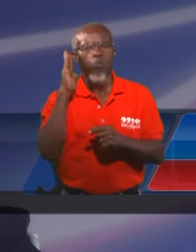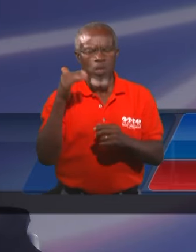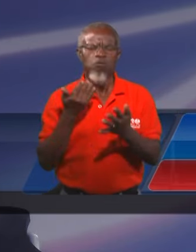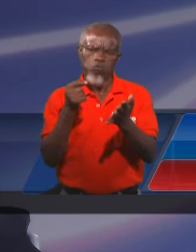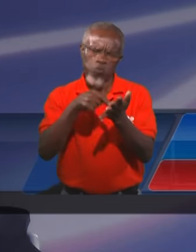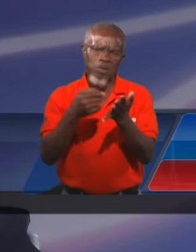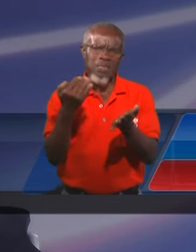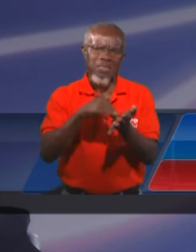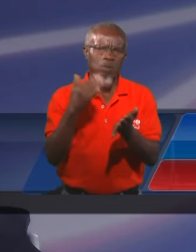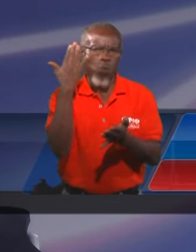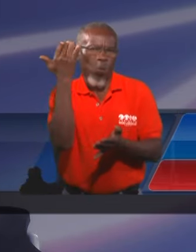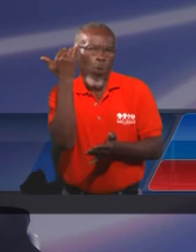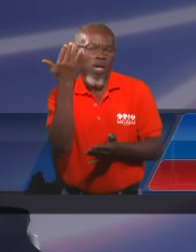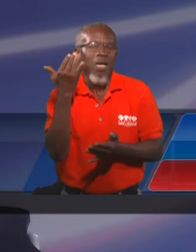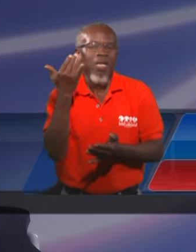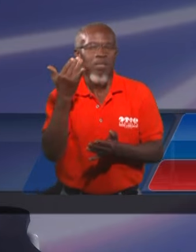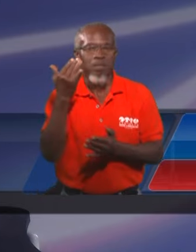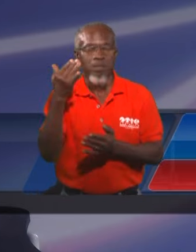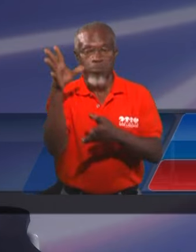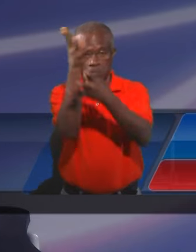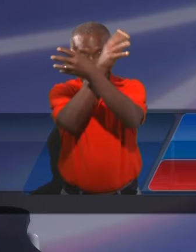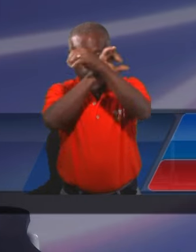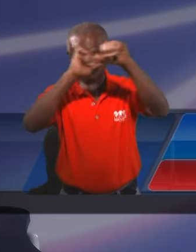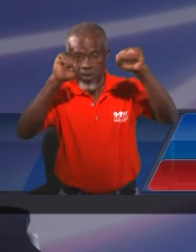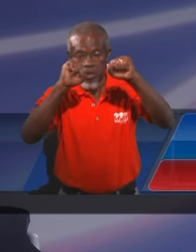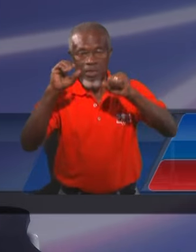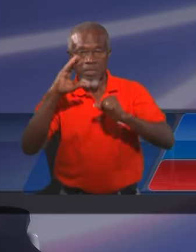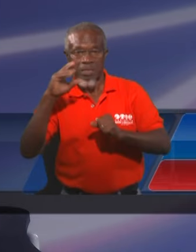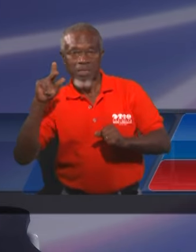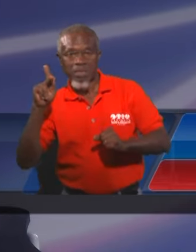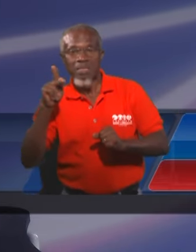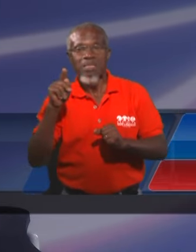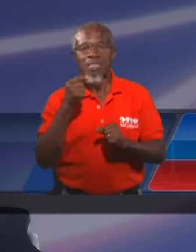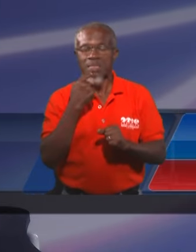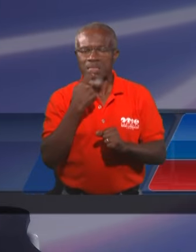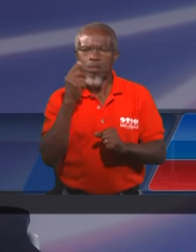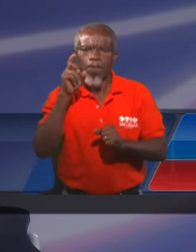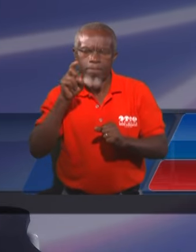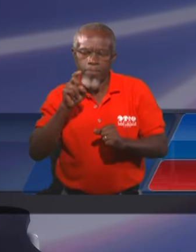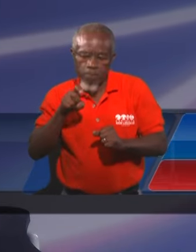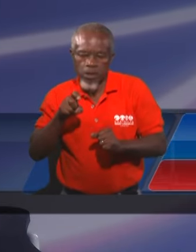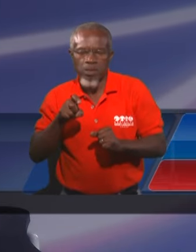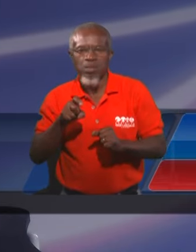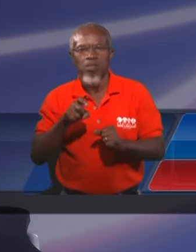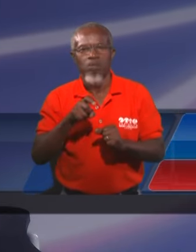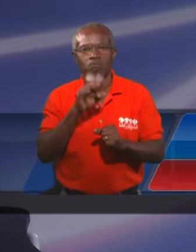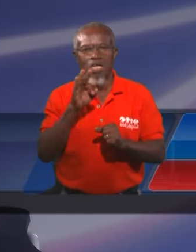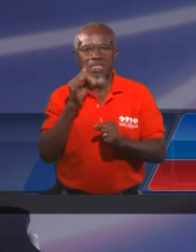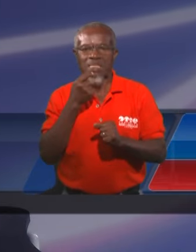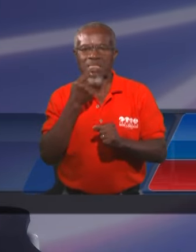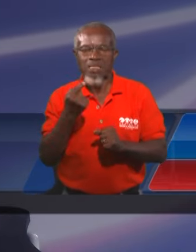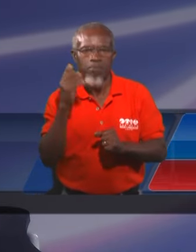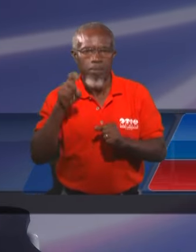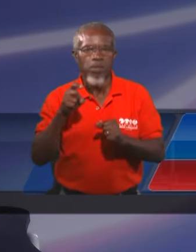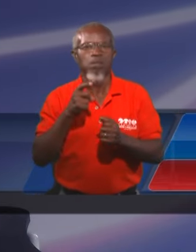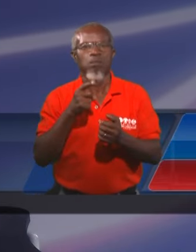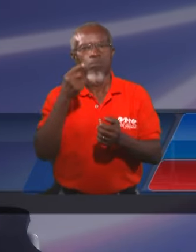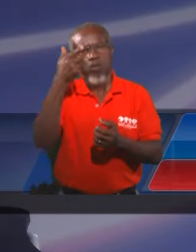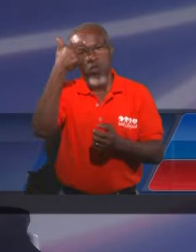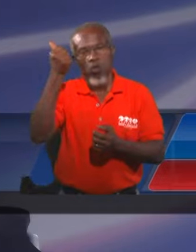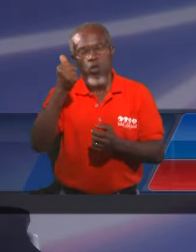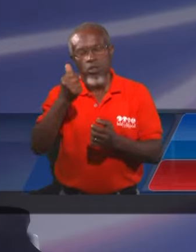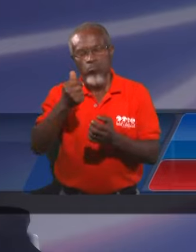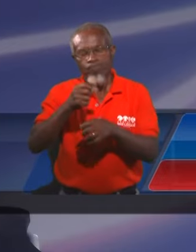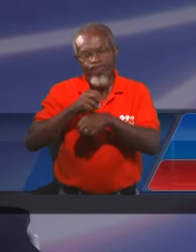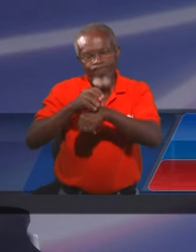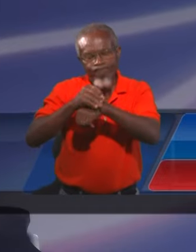17, 2024. This as President Christine Kangaloo on Friday issued writs of elections based on the advice of Prime Minister Dr. Keith Rowley